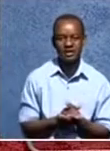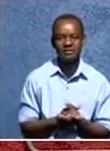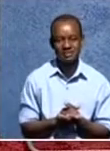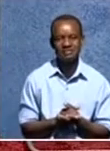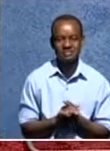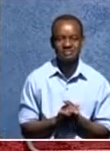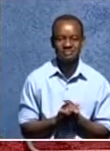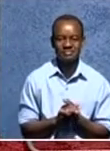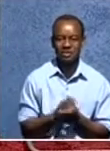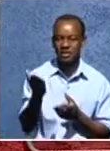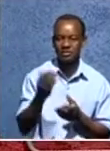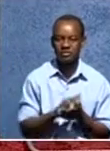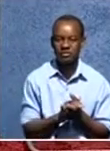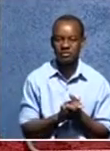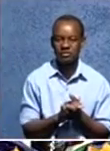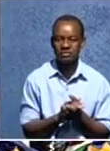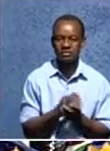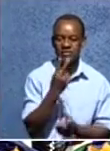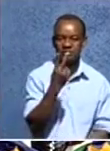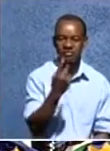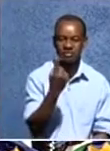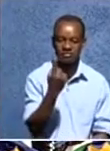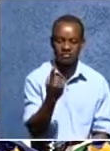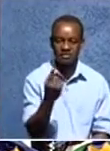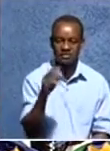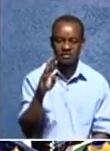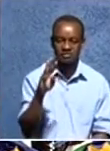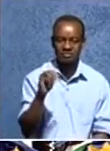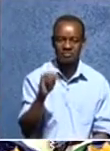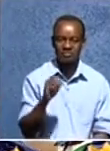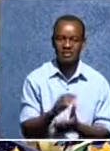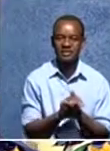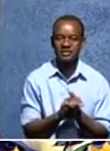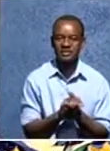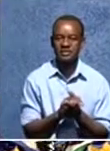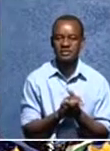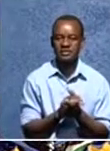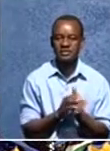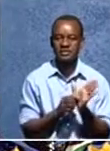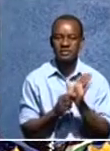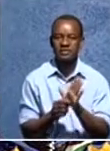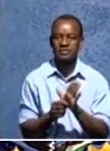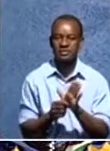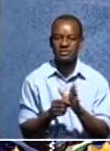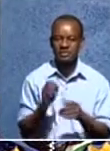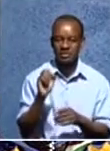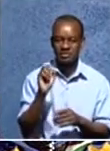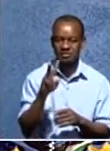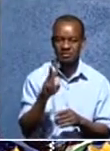only happy birthday, Namibia. The 21st of March is our birthday, but it's also time for us to reflect and to realize how lucky we are to live in a country like